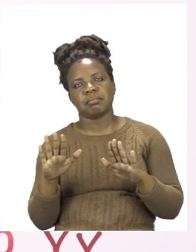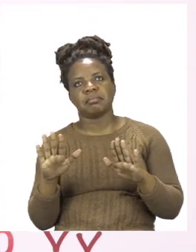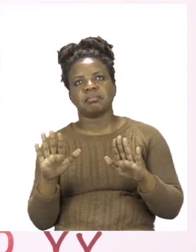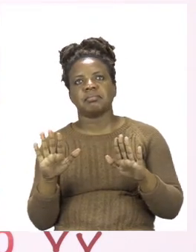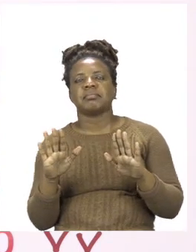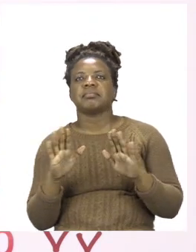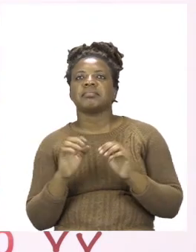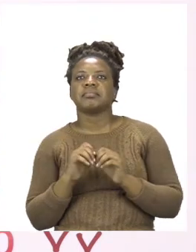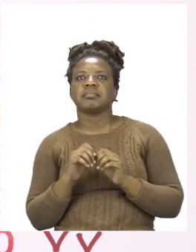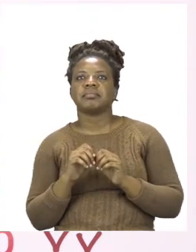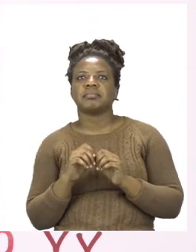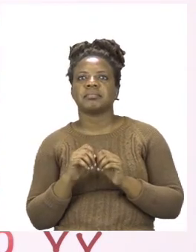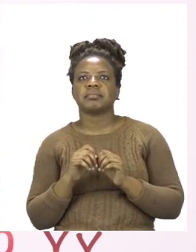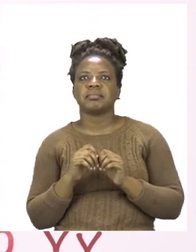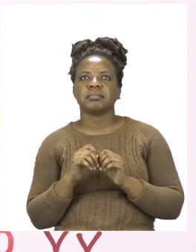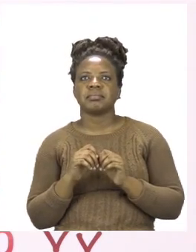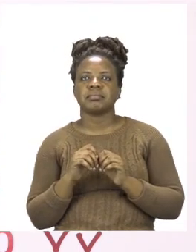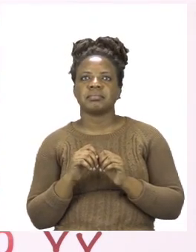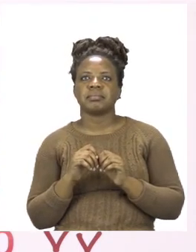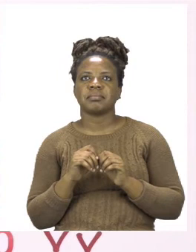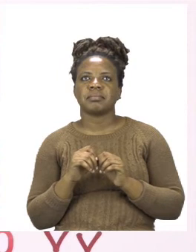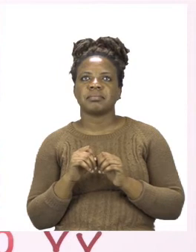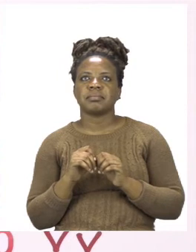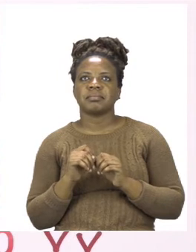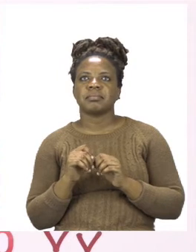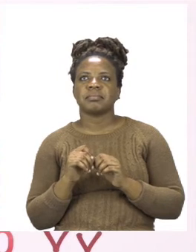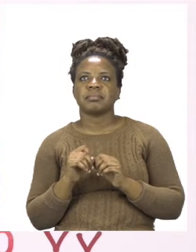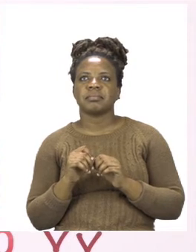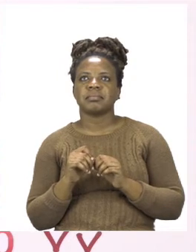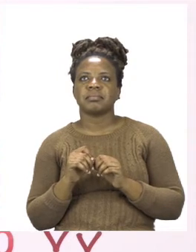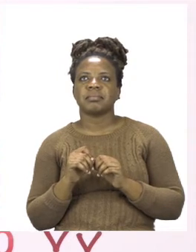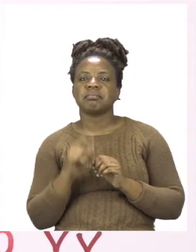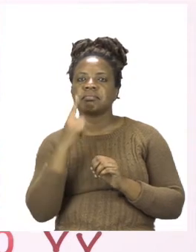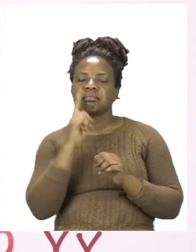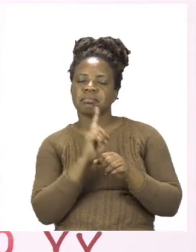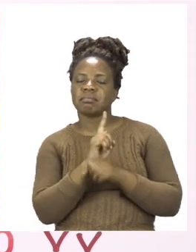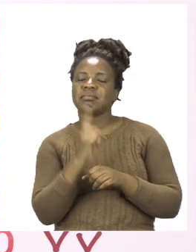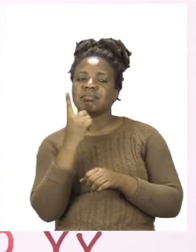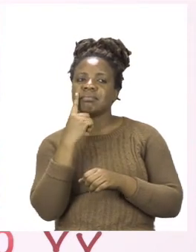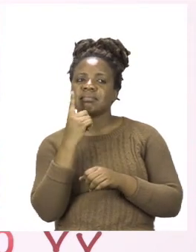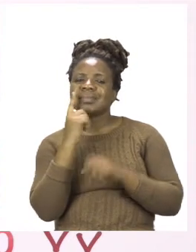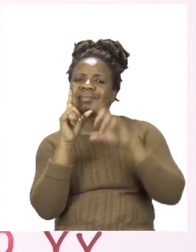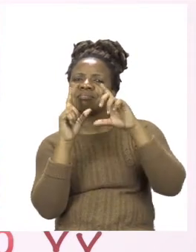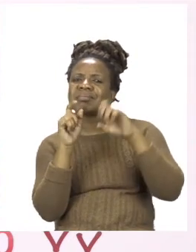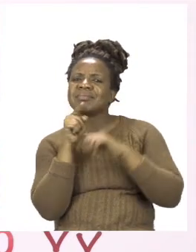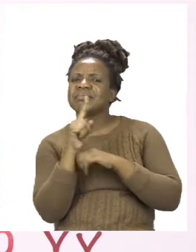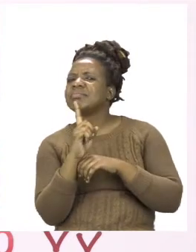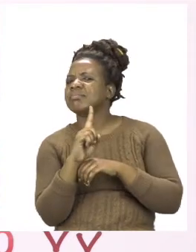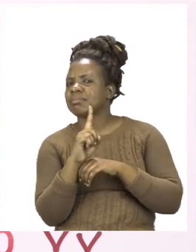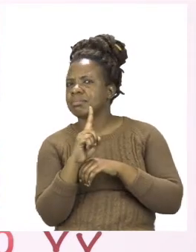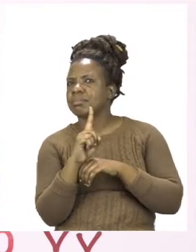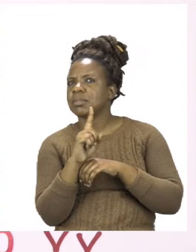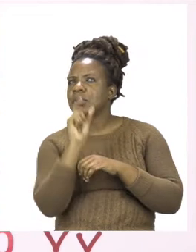words, you have also put the words in the correct boxes. Take a good look at the clues that are telling you to write the word